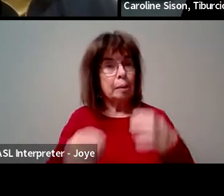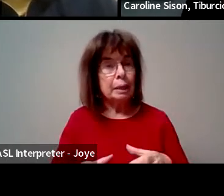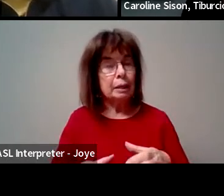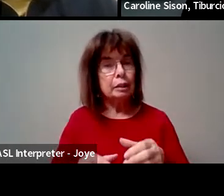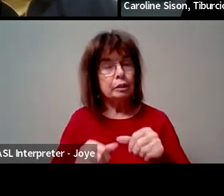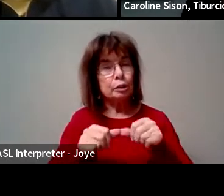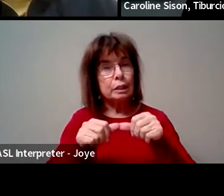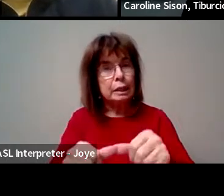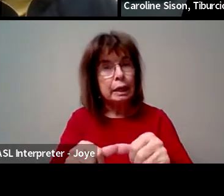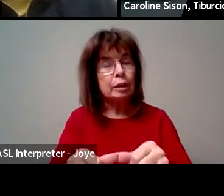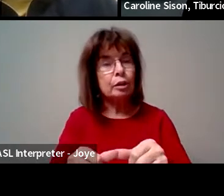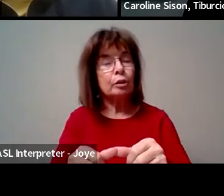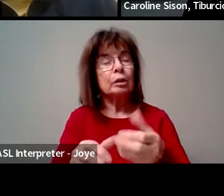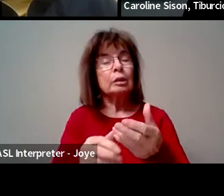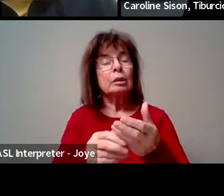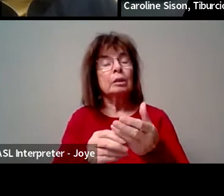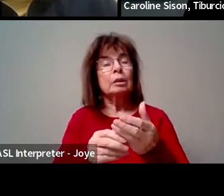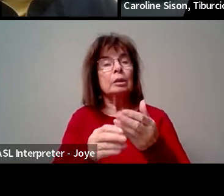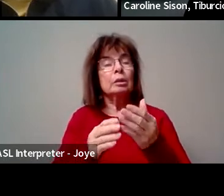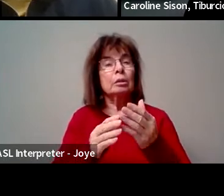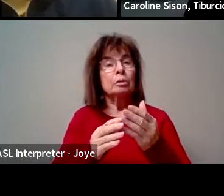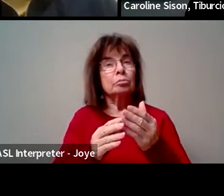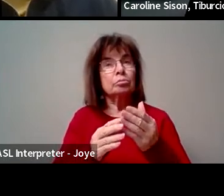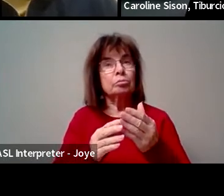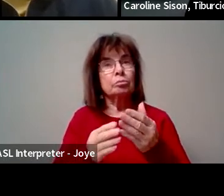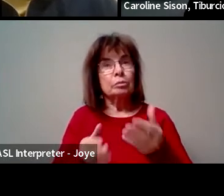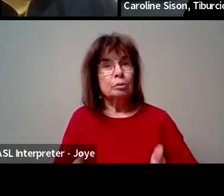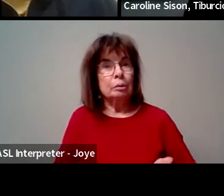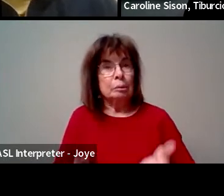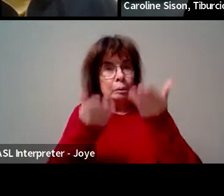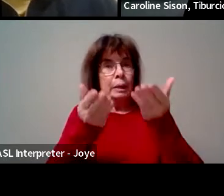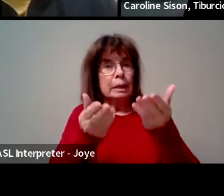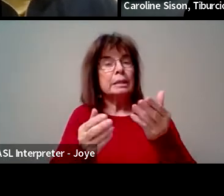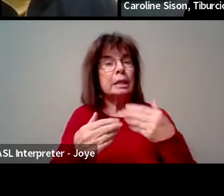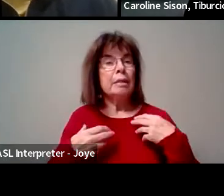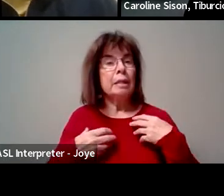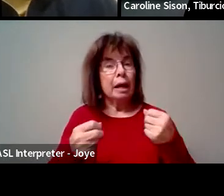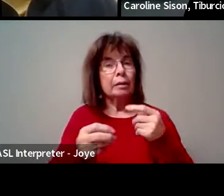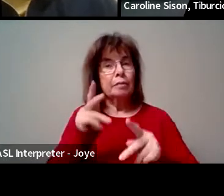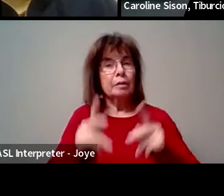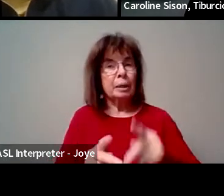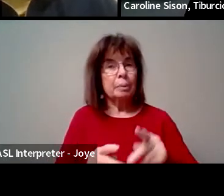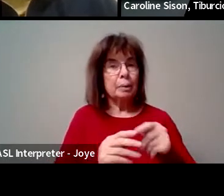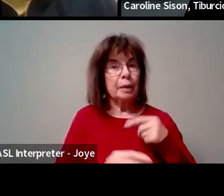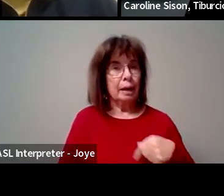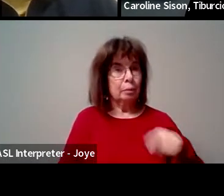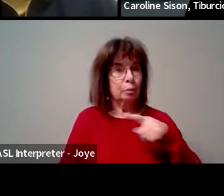the communities that Umoja serves has probably been the biggest success.